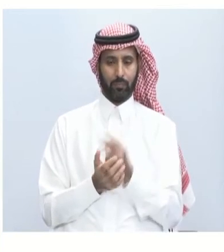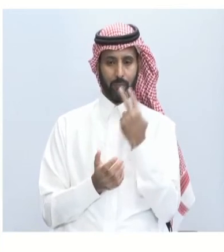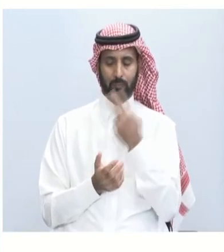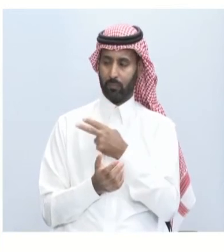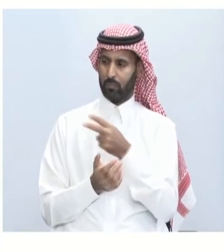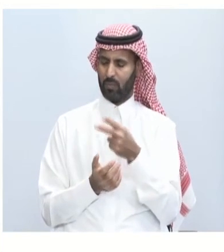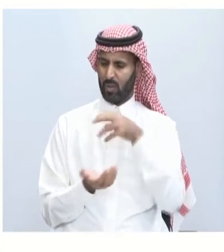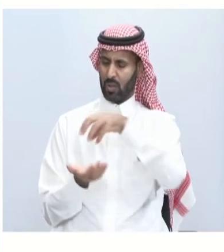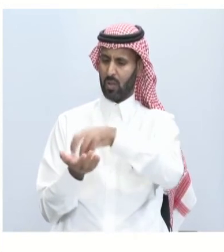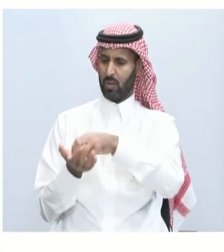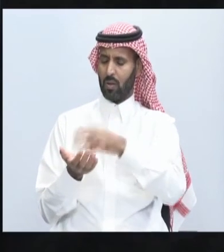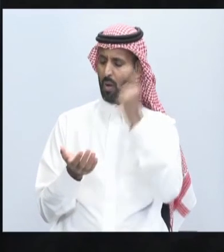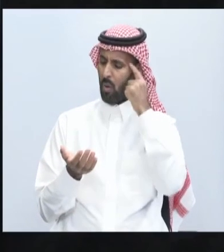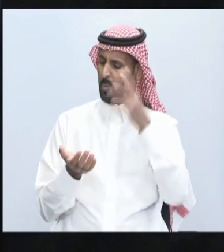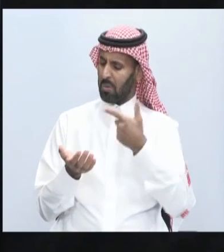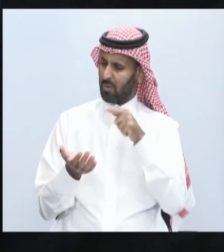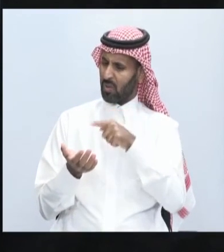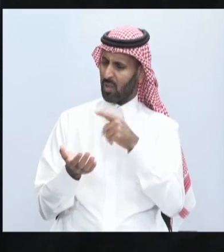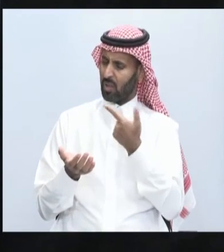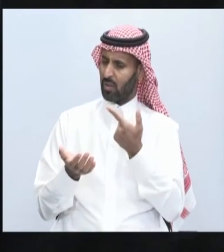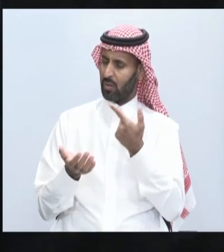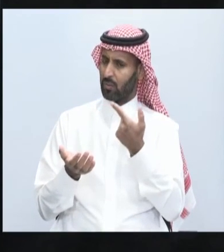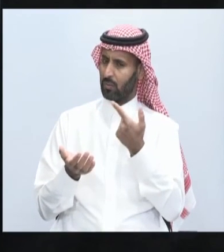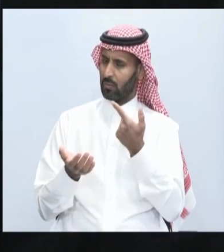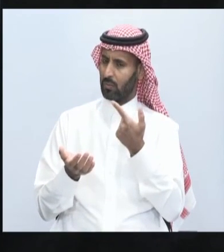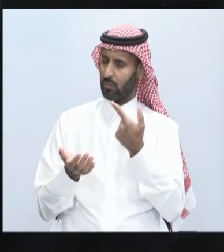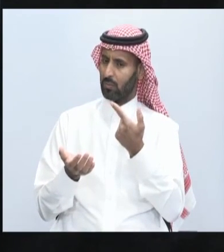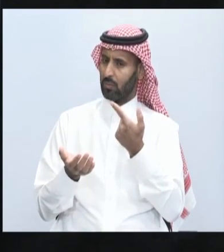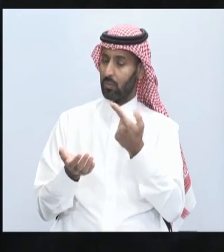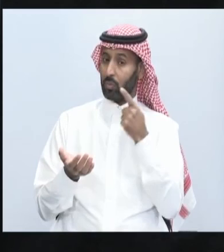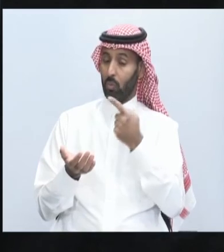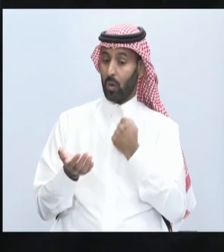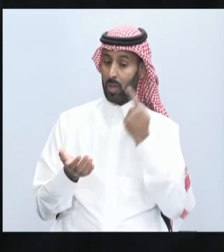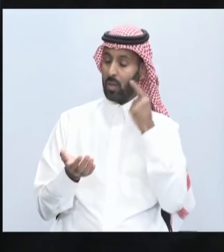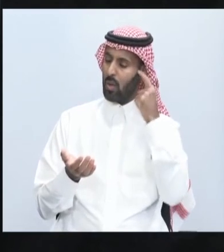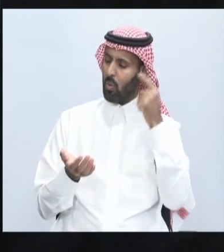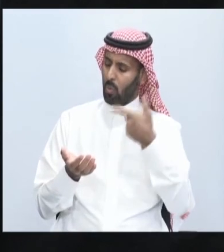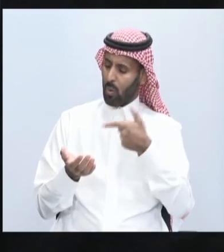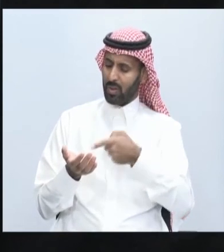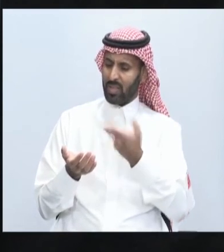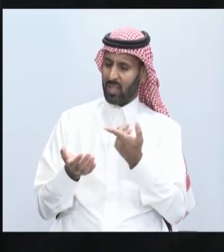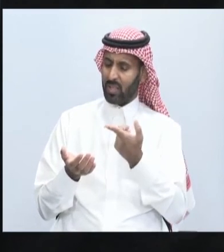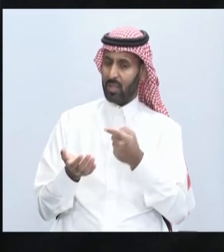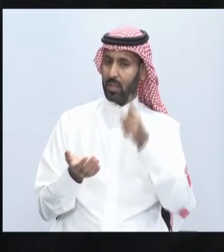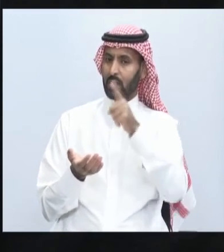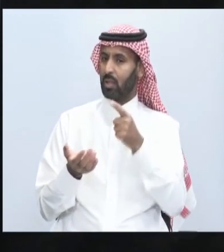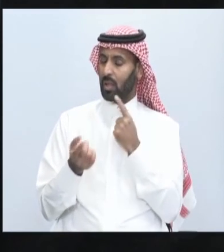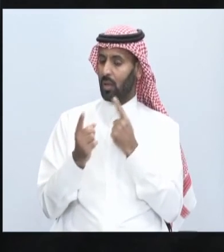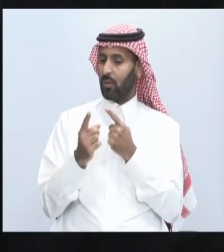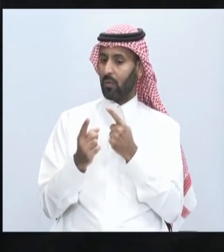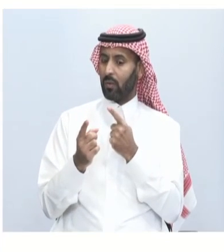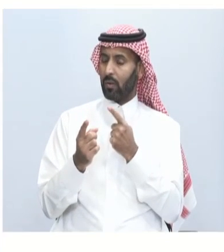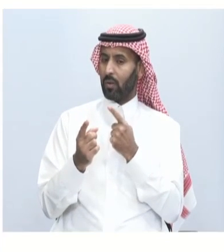see object that you don't know what this object is and you want to get to know this object, you can ask question